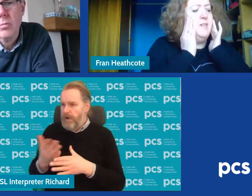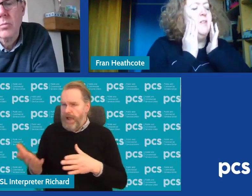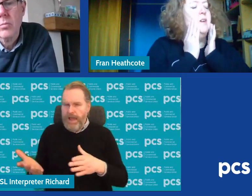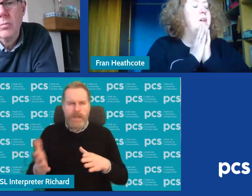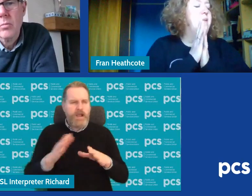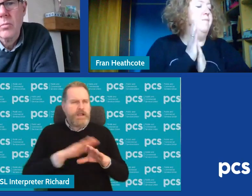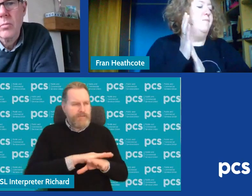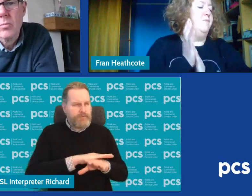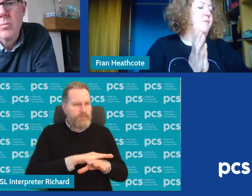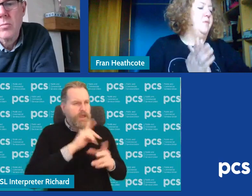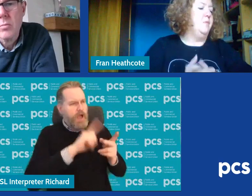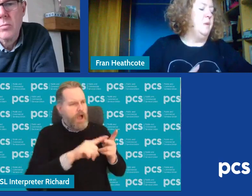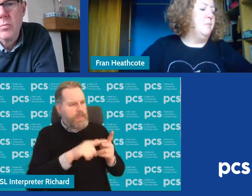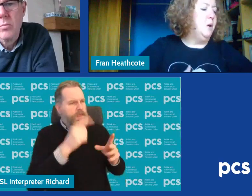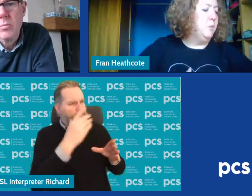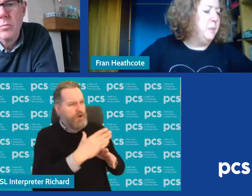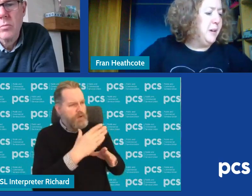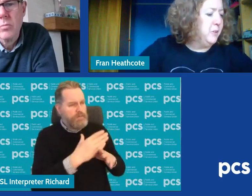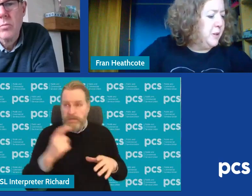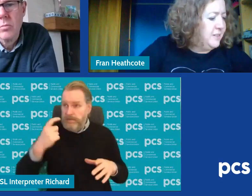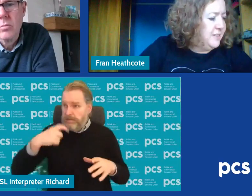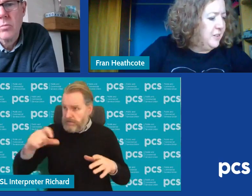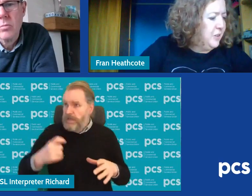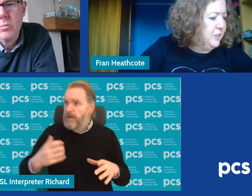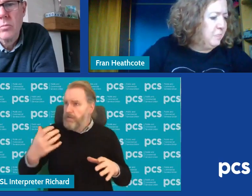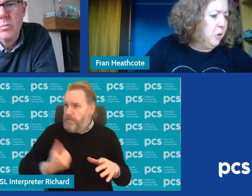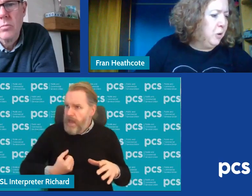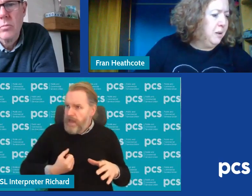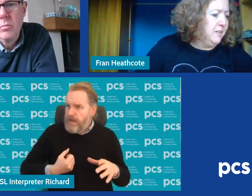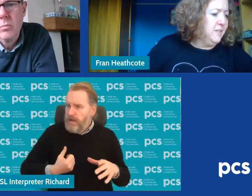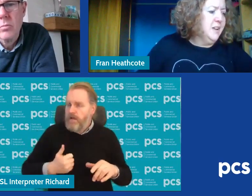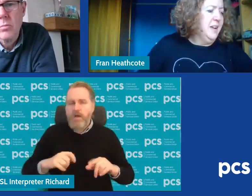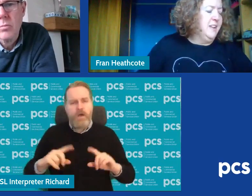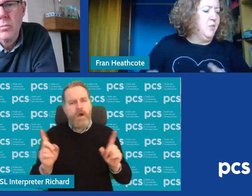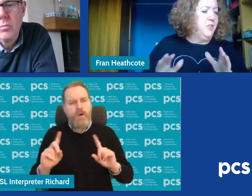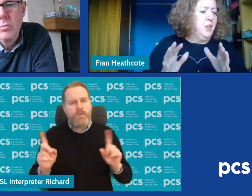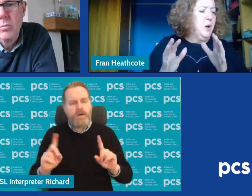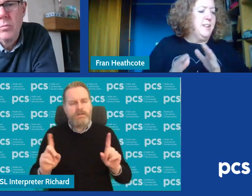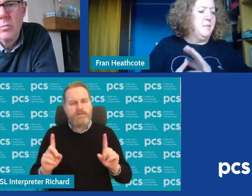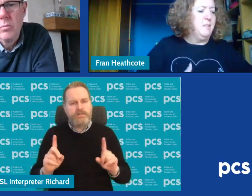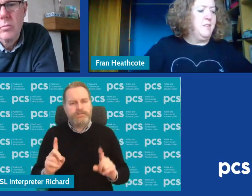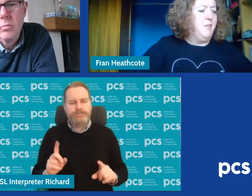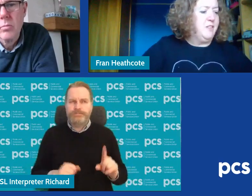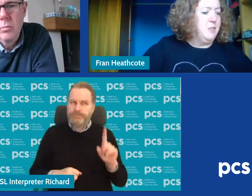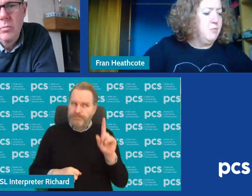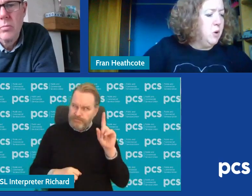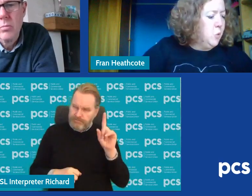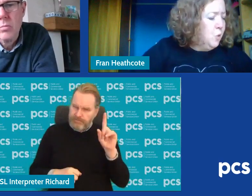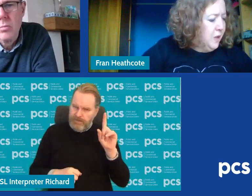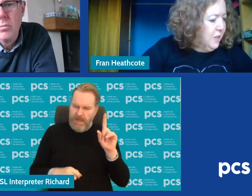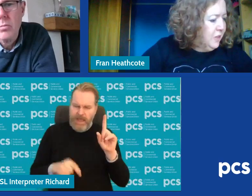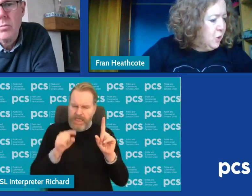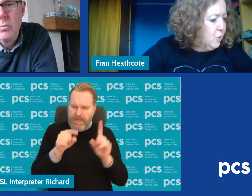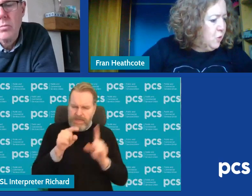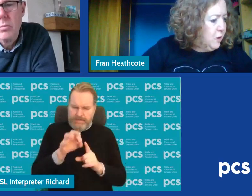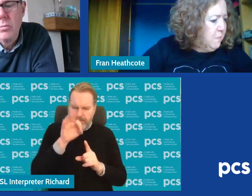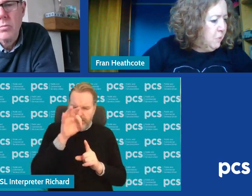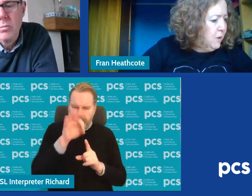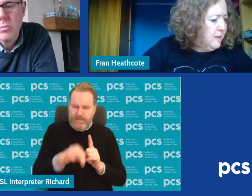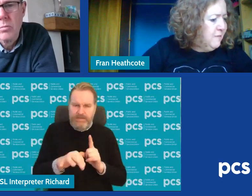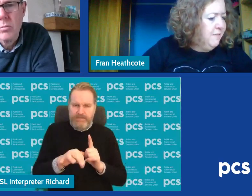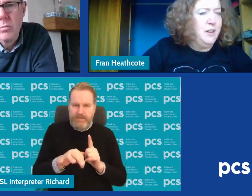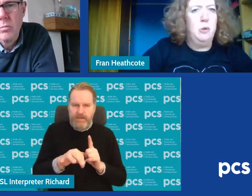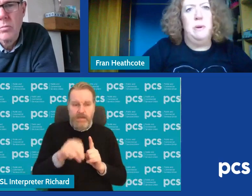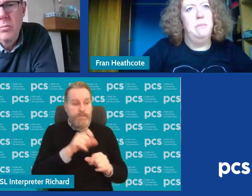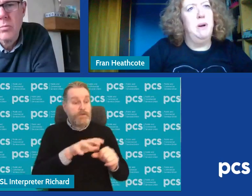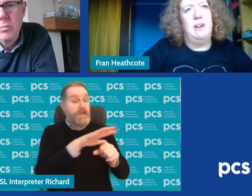that is that Mark will be able to answer on the spot, because it's obviously quite specific to the role that you're